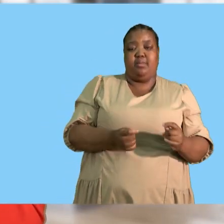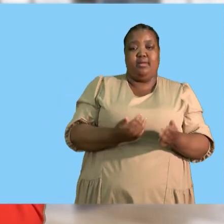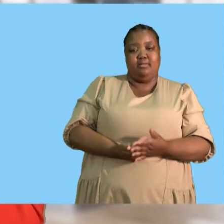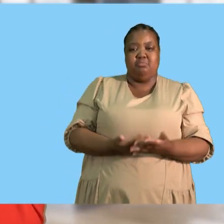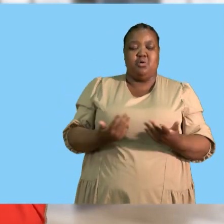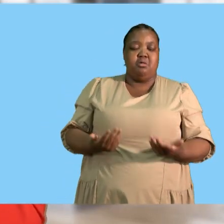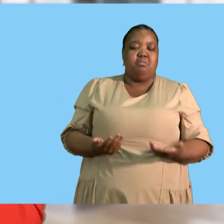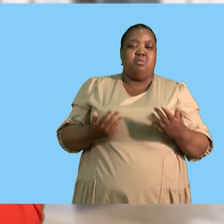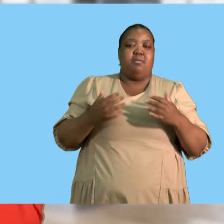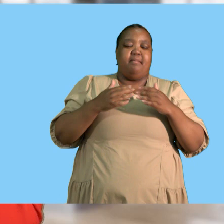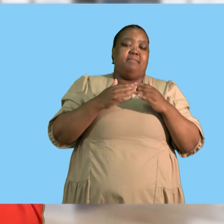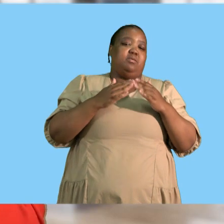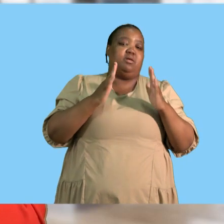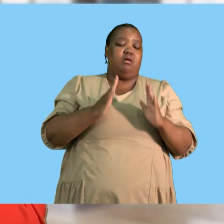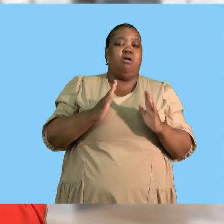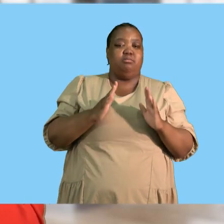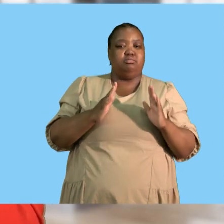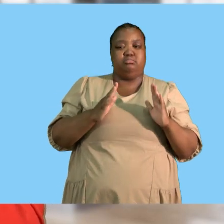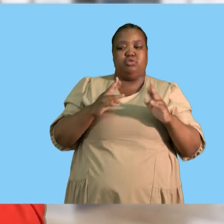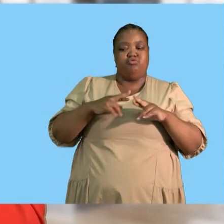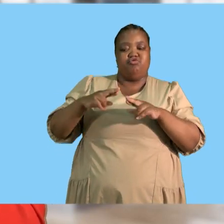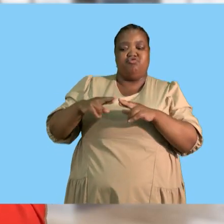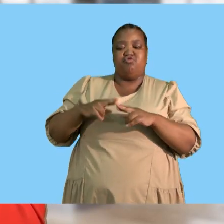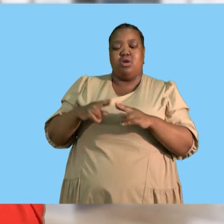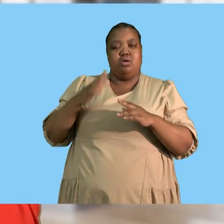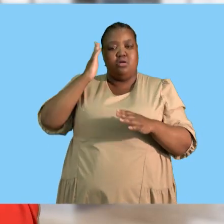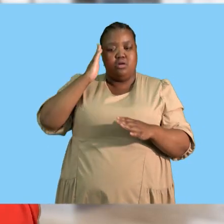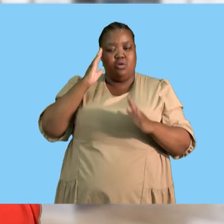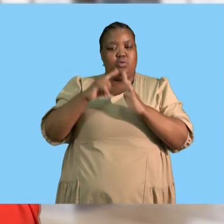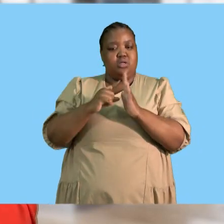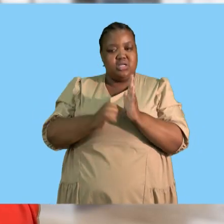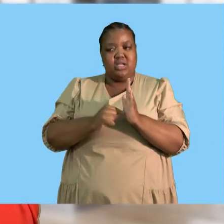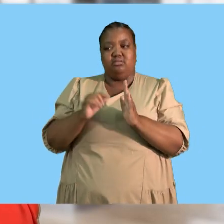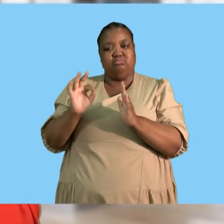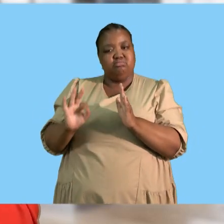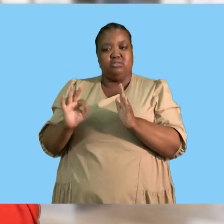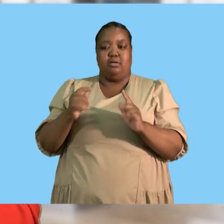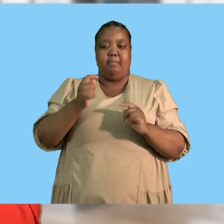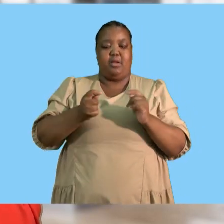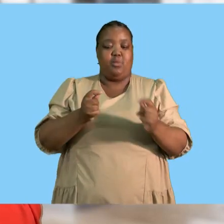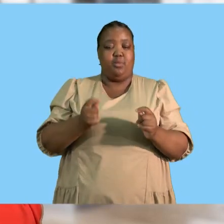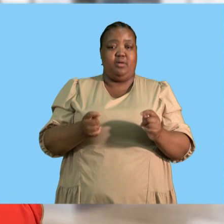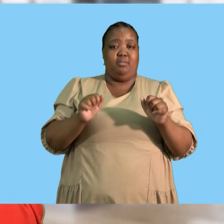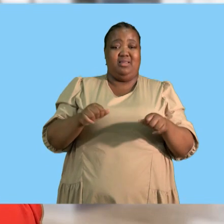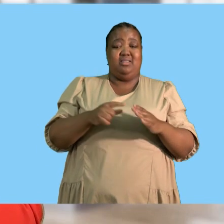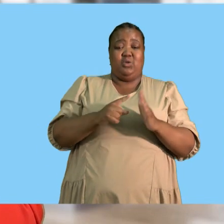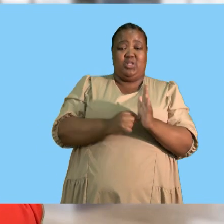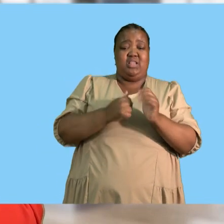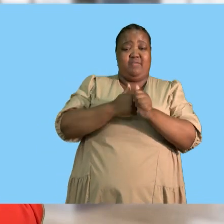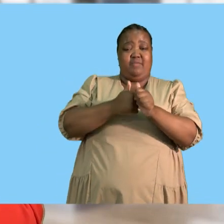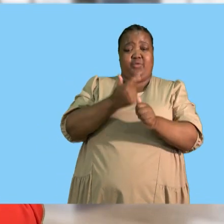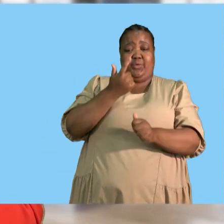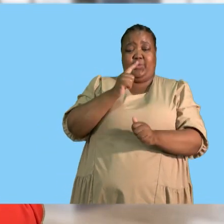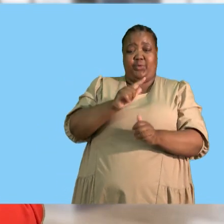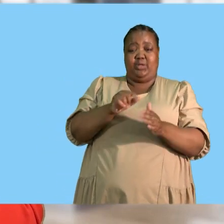leased, or I need to pay fees for using the car. So all these contractual implications are very